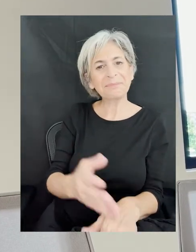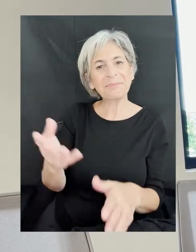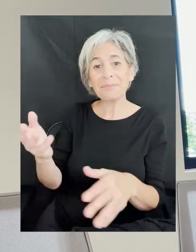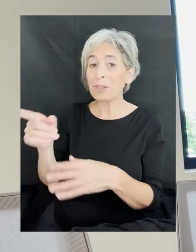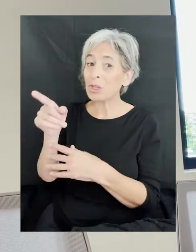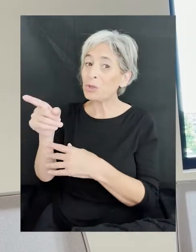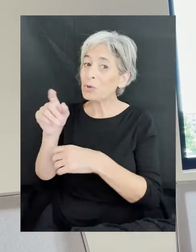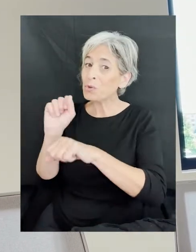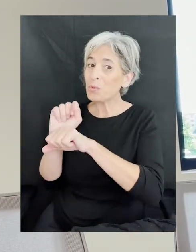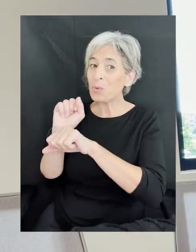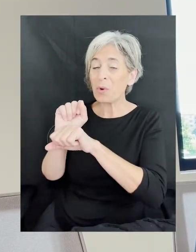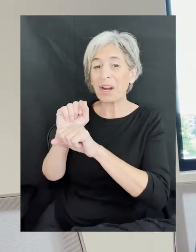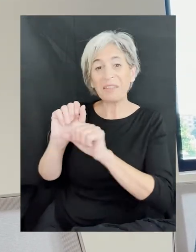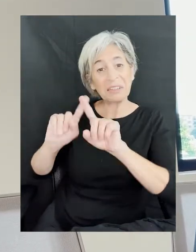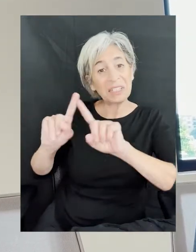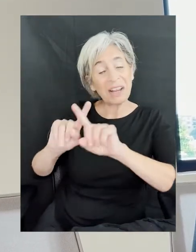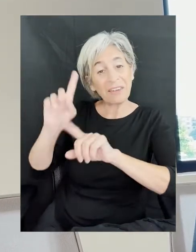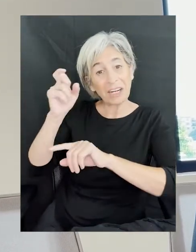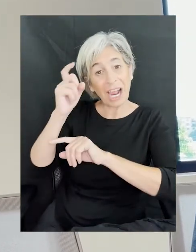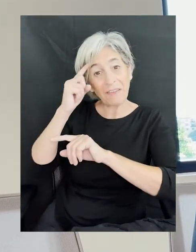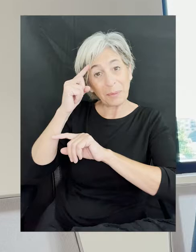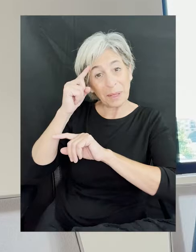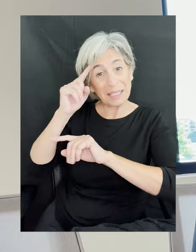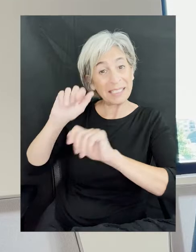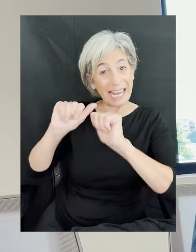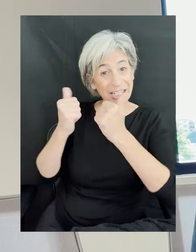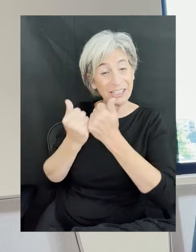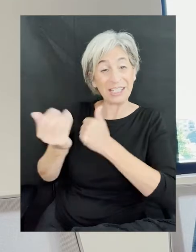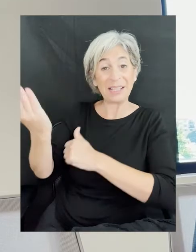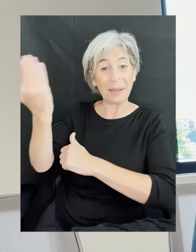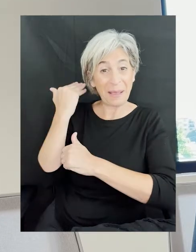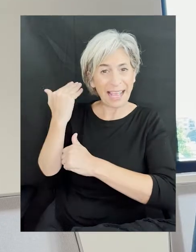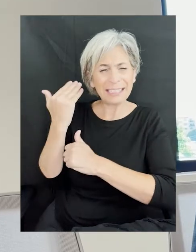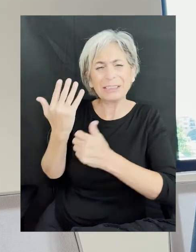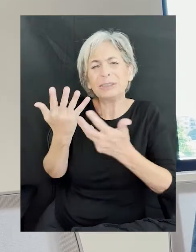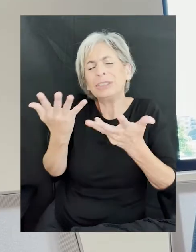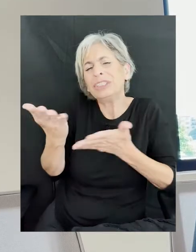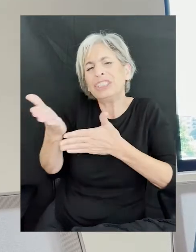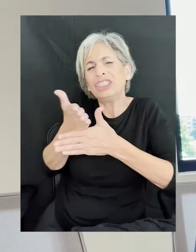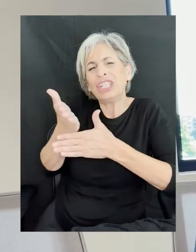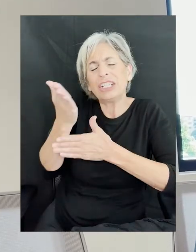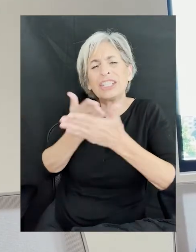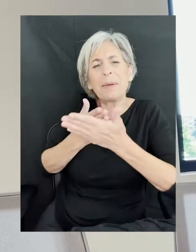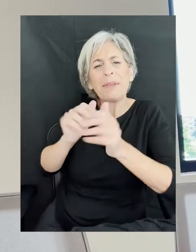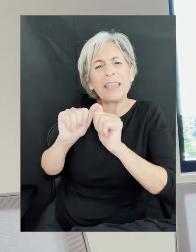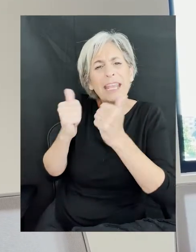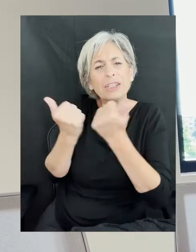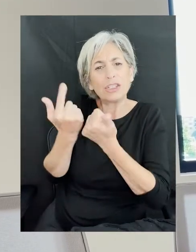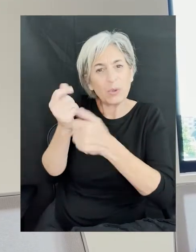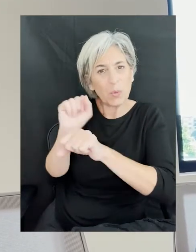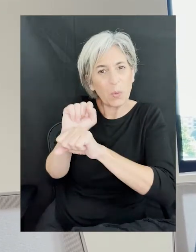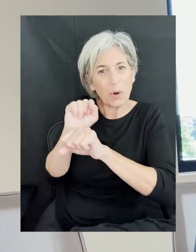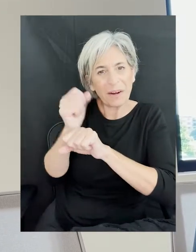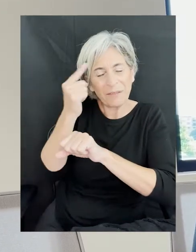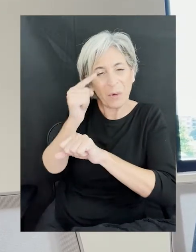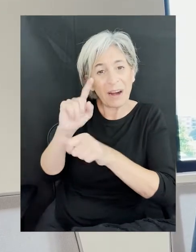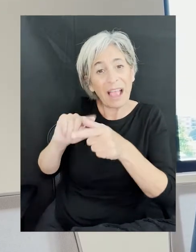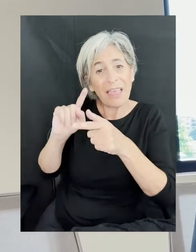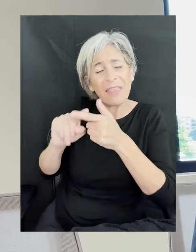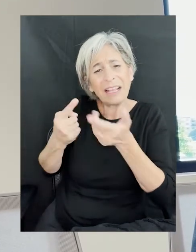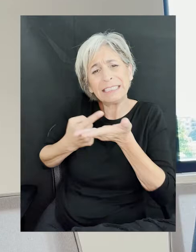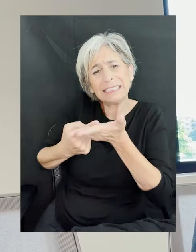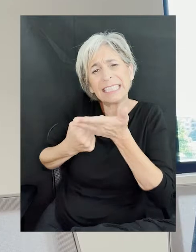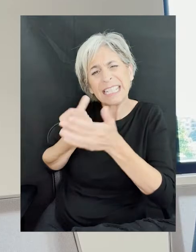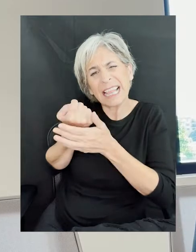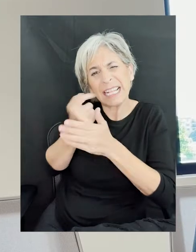And you've worked for a few different government agencies, right? Can you just go through some of the agencies you have worked for, and then talk a